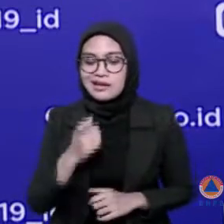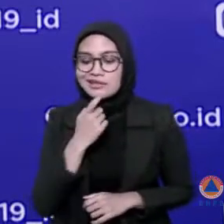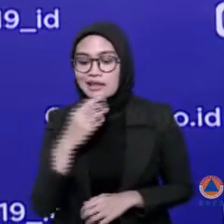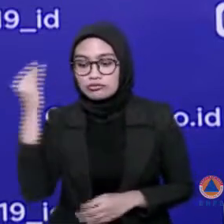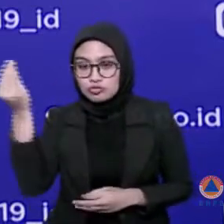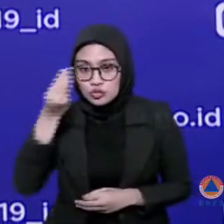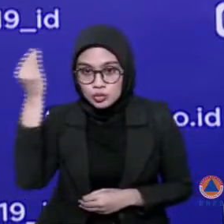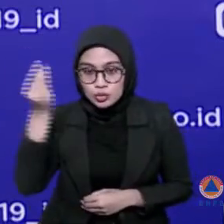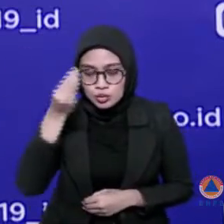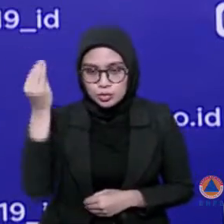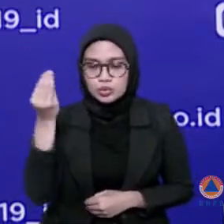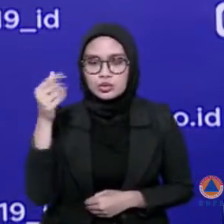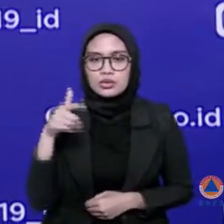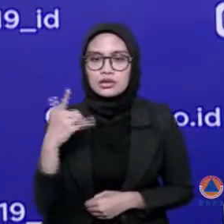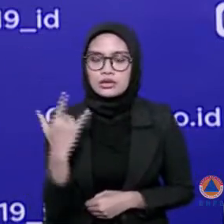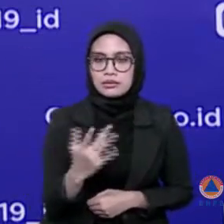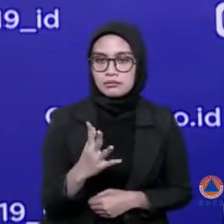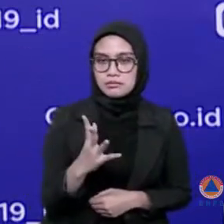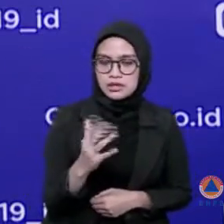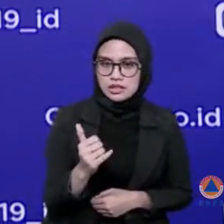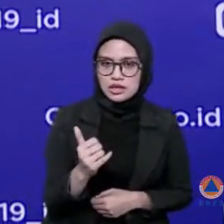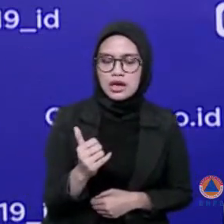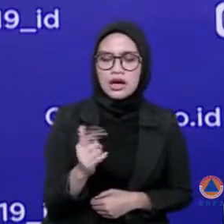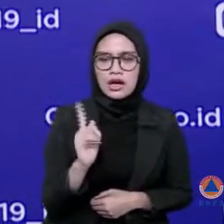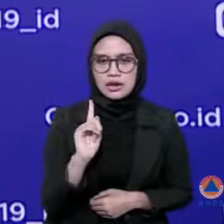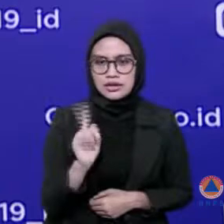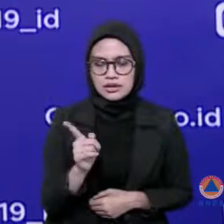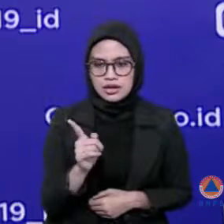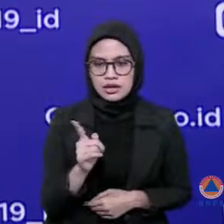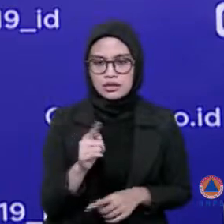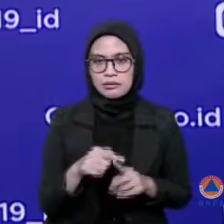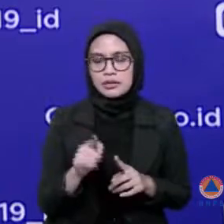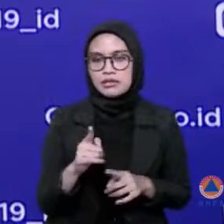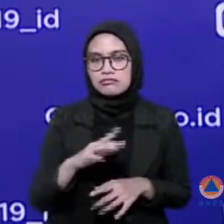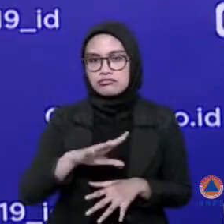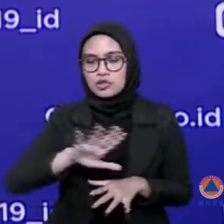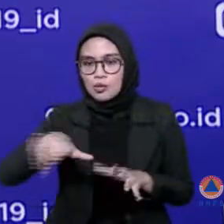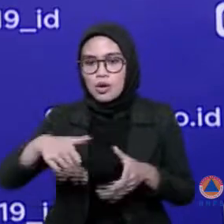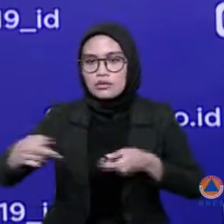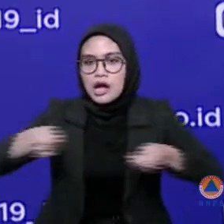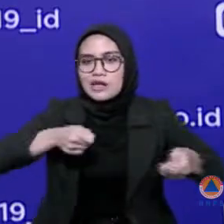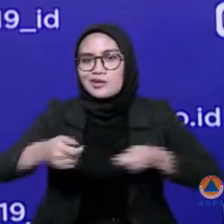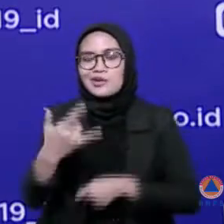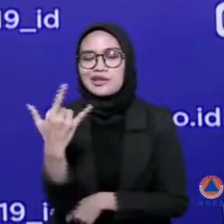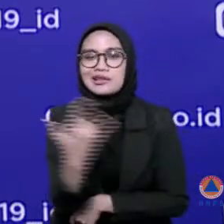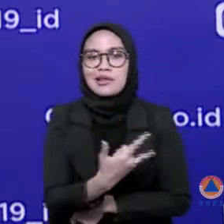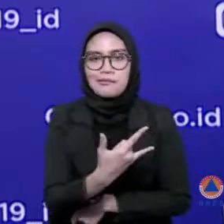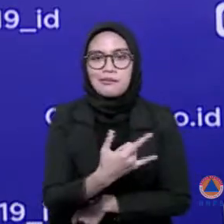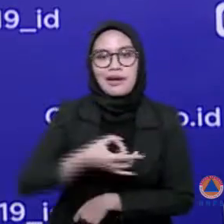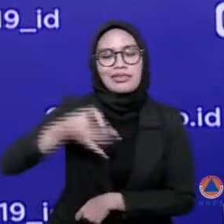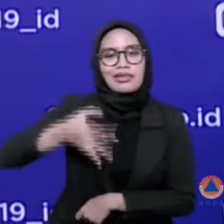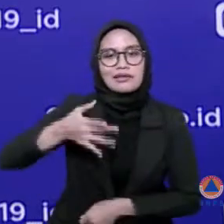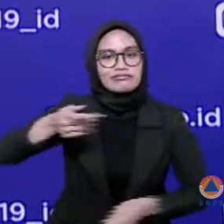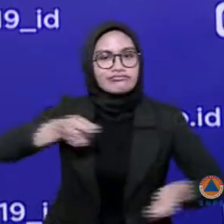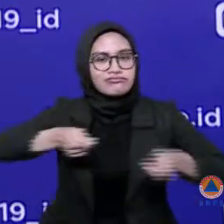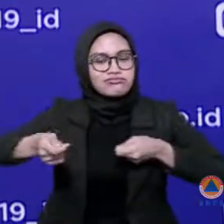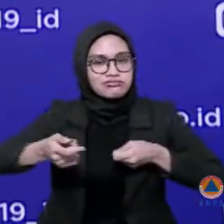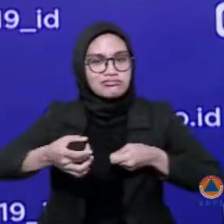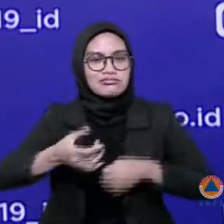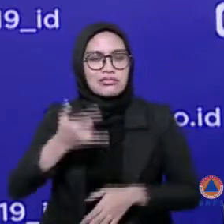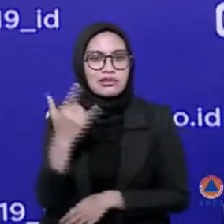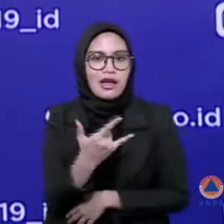the Christmas and New Year is under control. Therefore, the